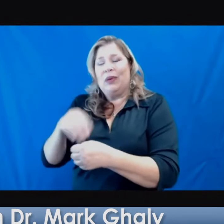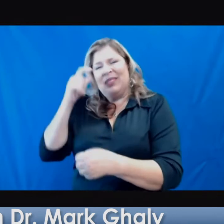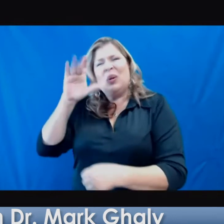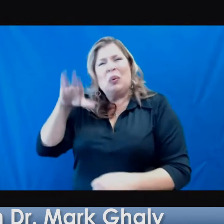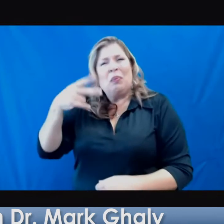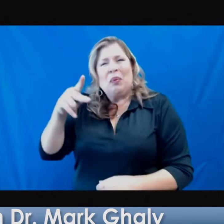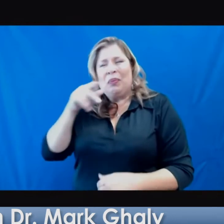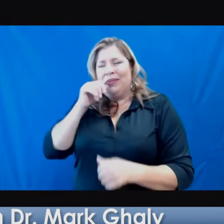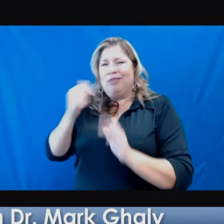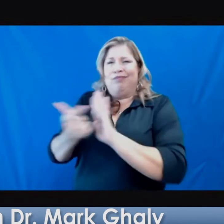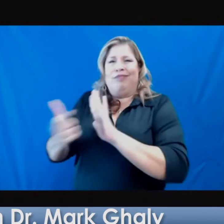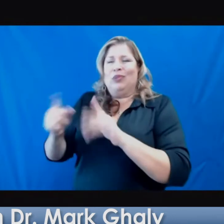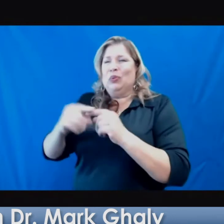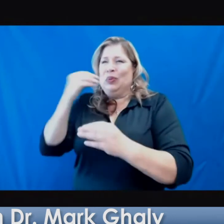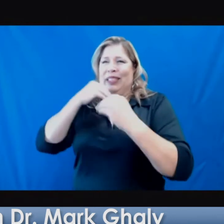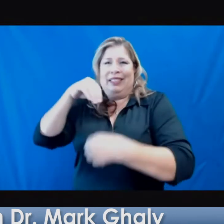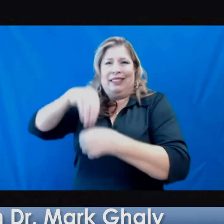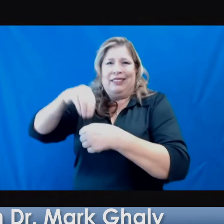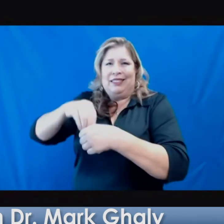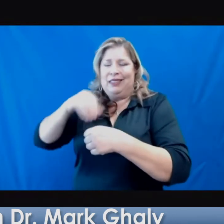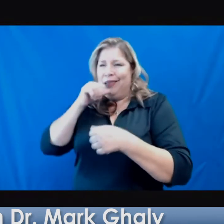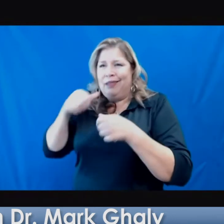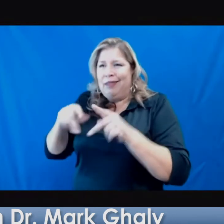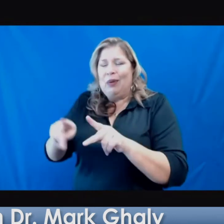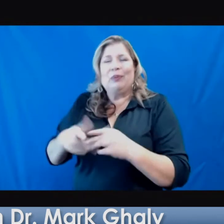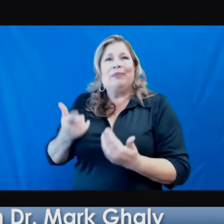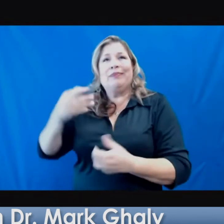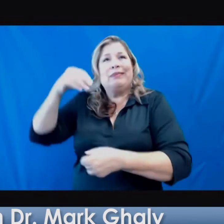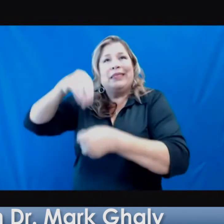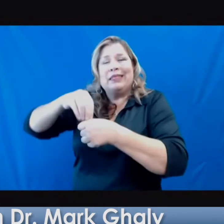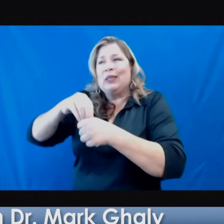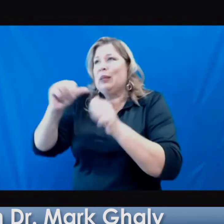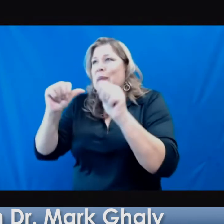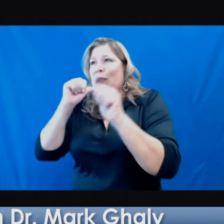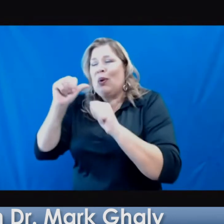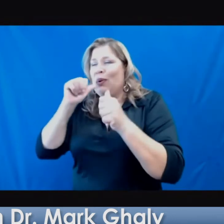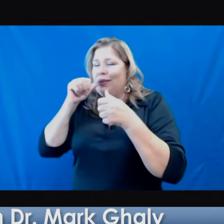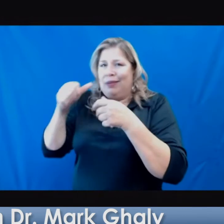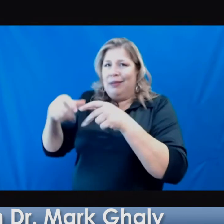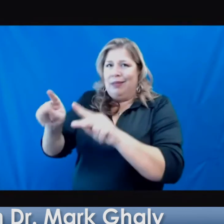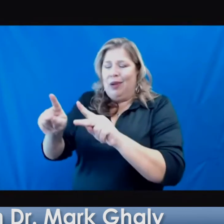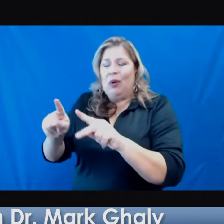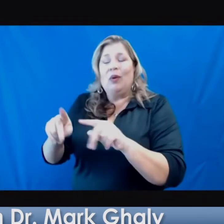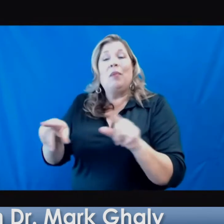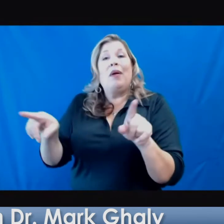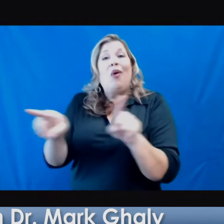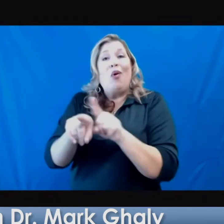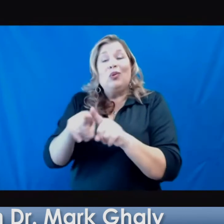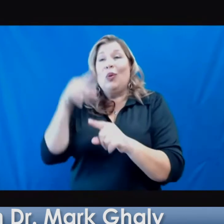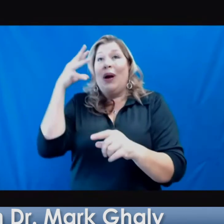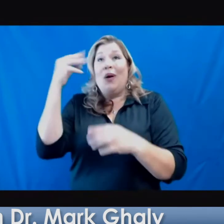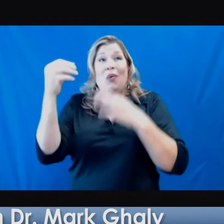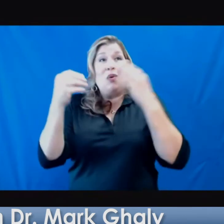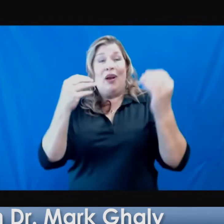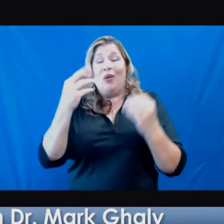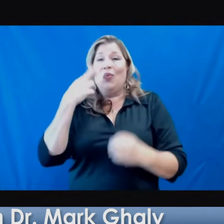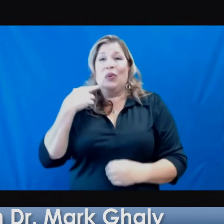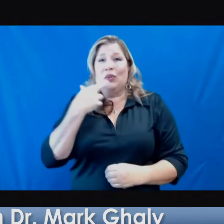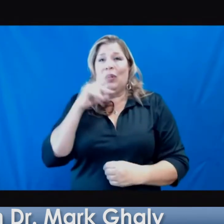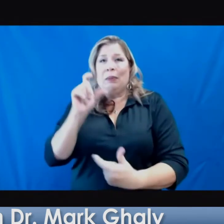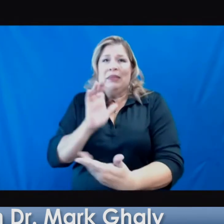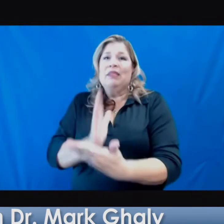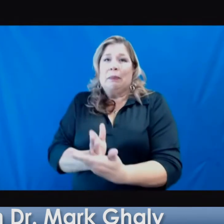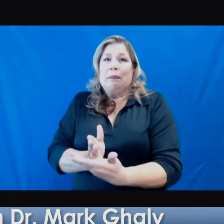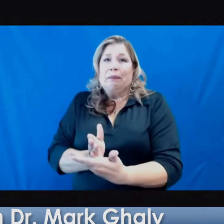dining. There are not indoor bars and other entities open, but those outdoor services should also